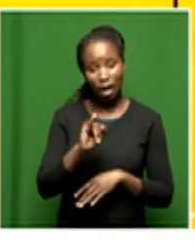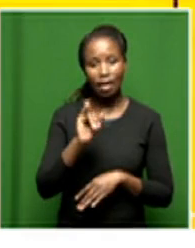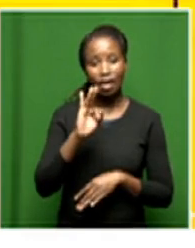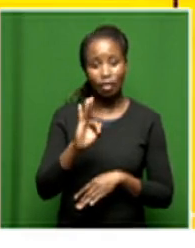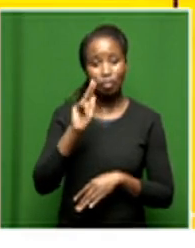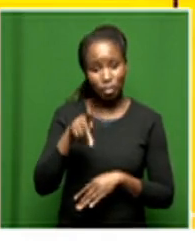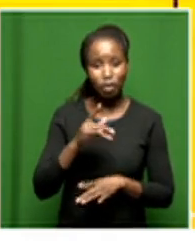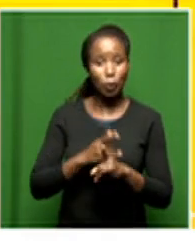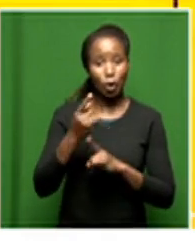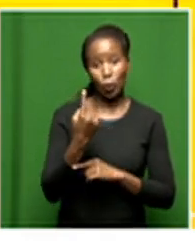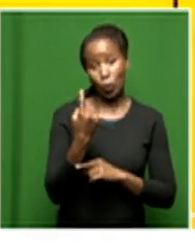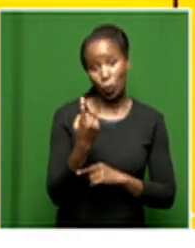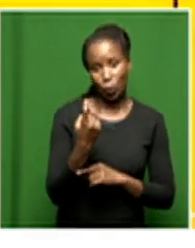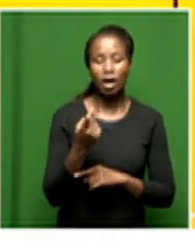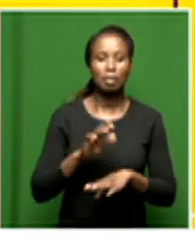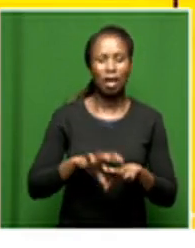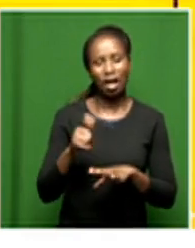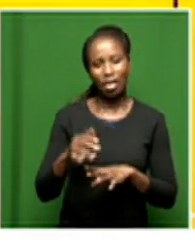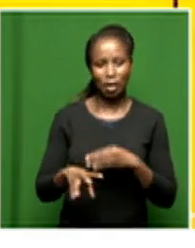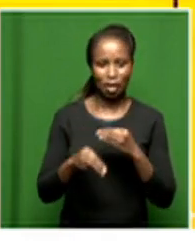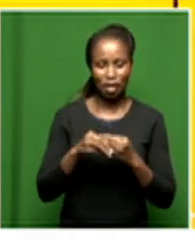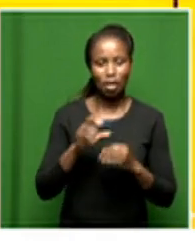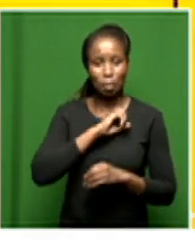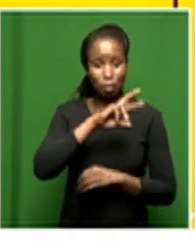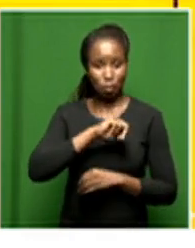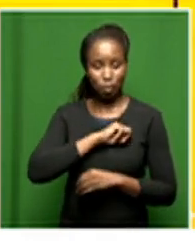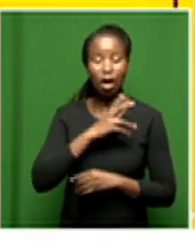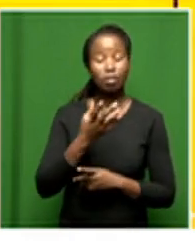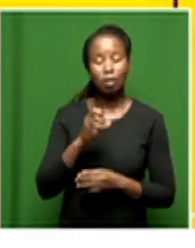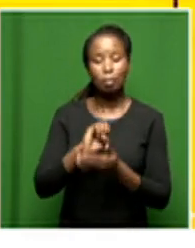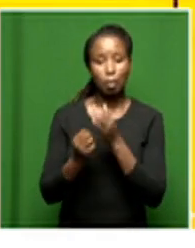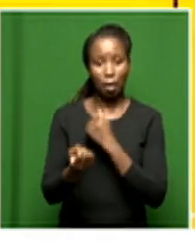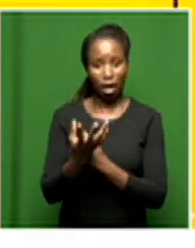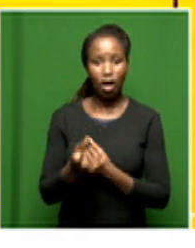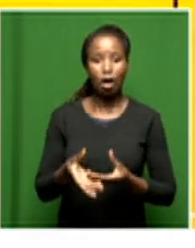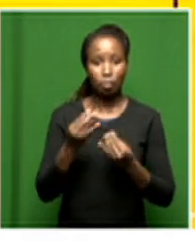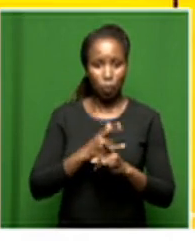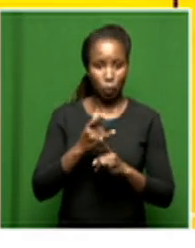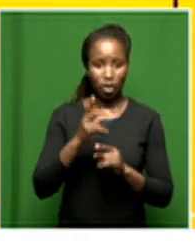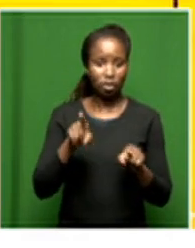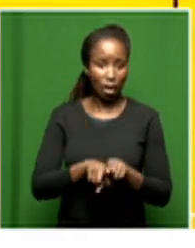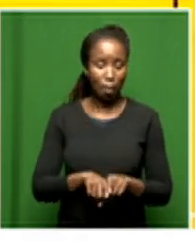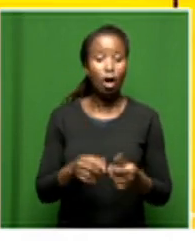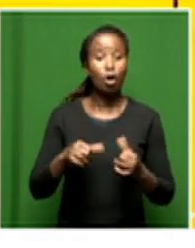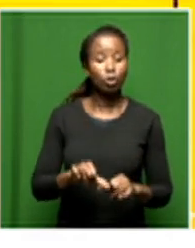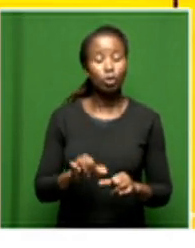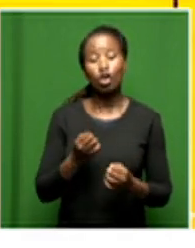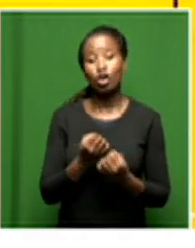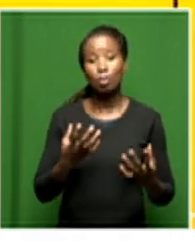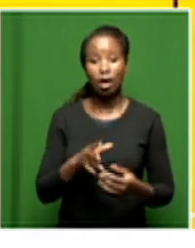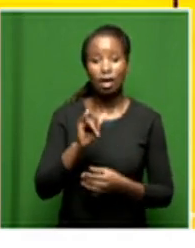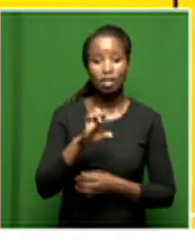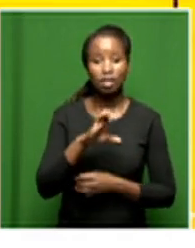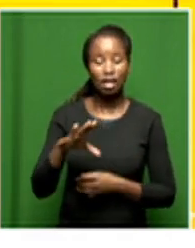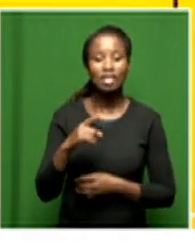another. The Better Residents Association in Mpumalanga, they've lost a ward. And according to the IEC, the average turnout for the